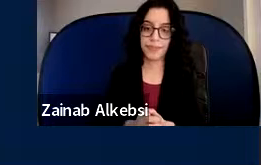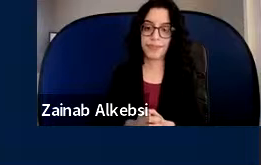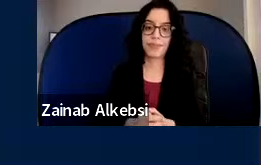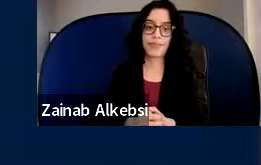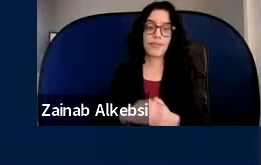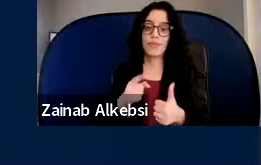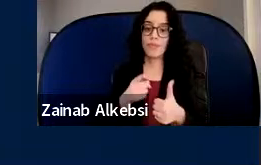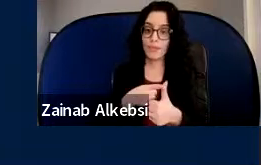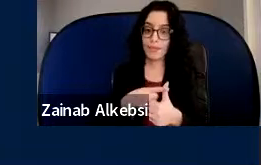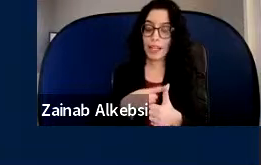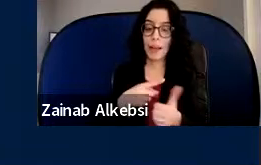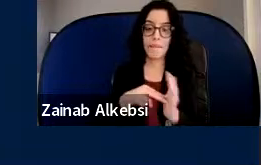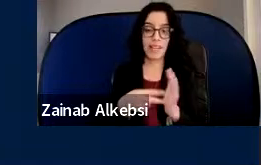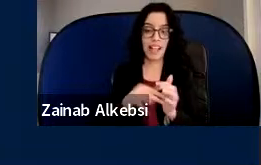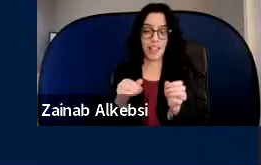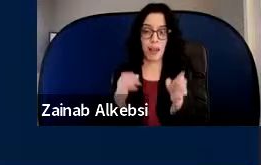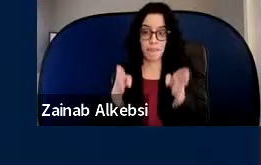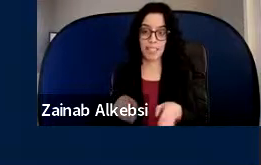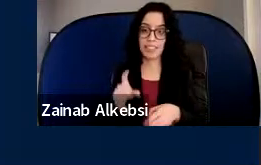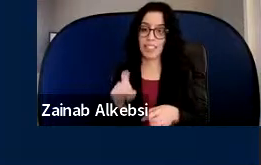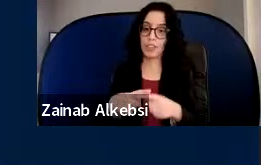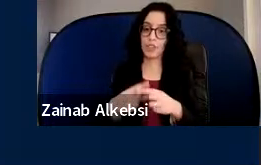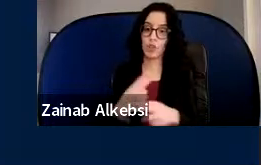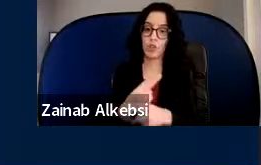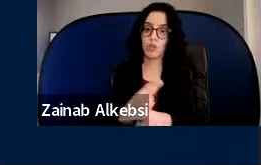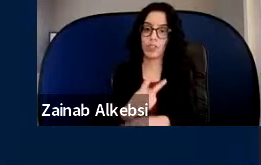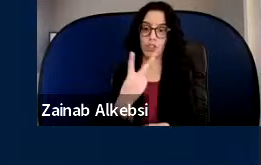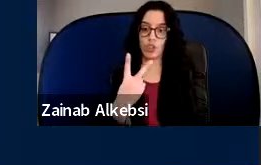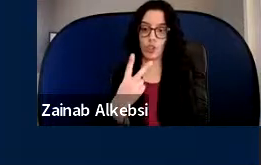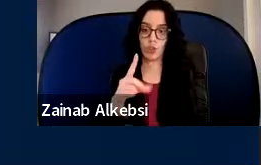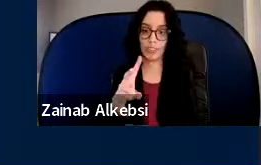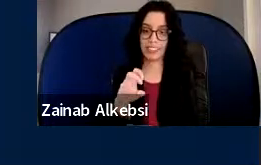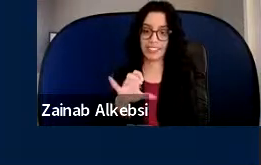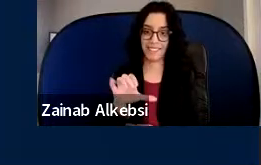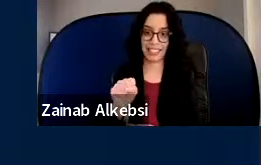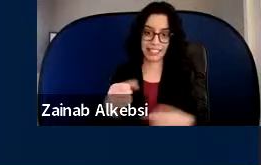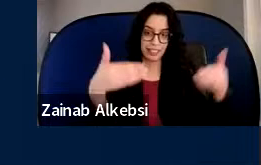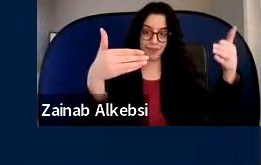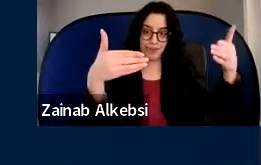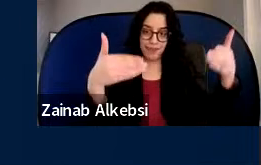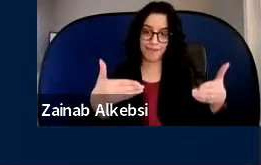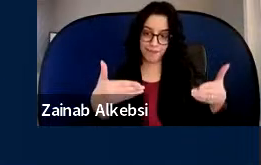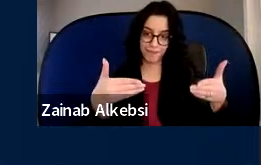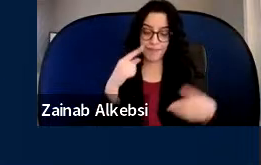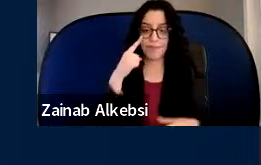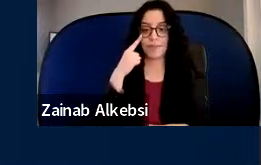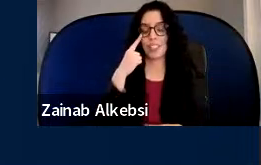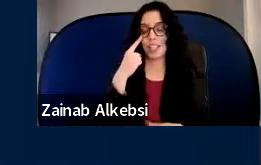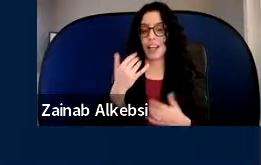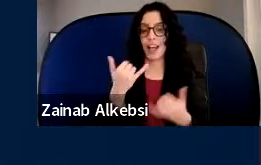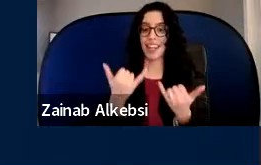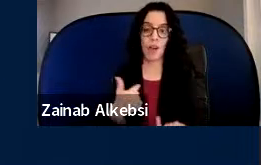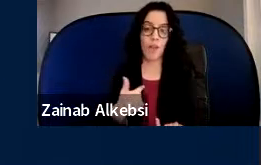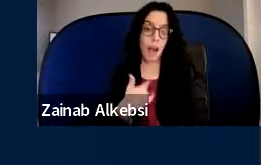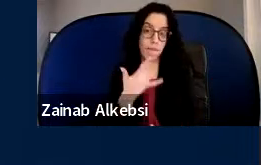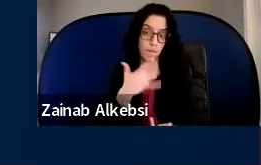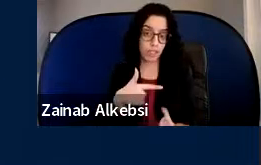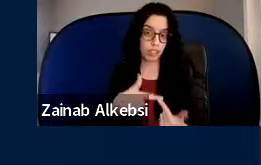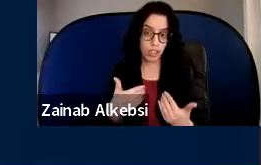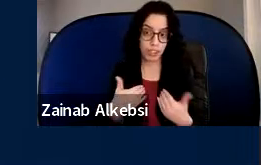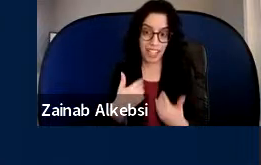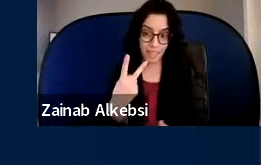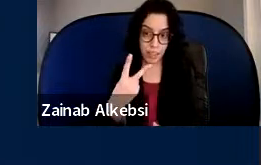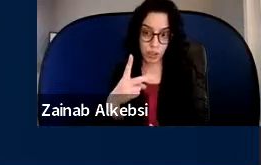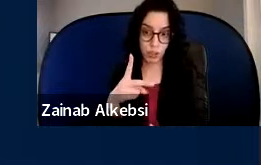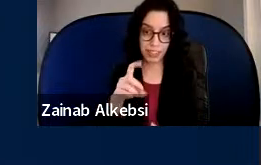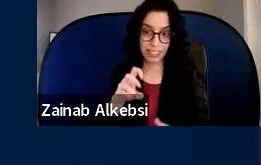interpreter, and try to use that as a workaround. But as you can imagine, it's pretty unwieldy. It also requires that the deaf person have